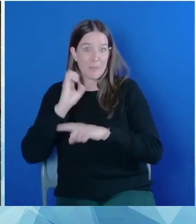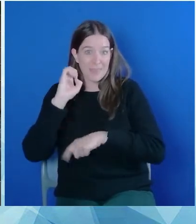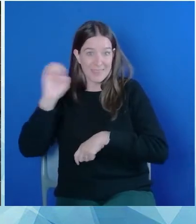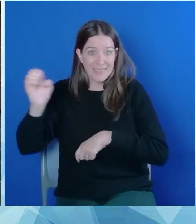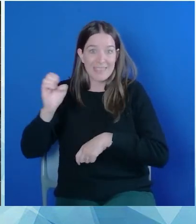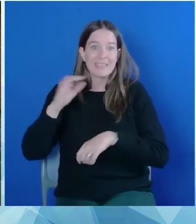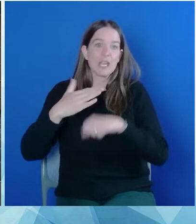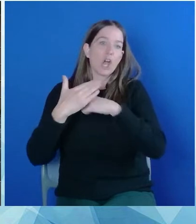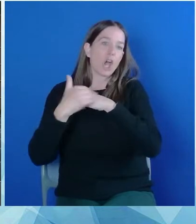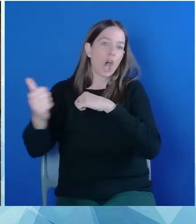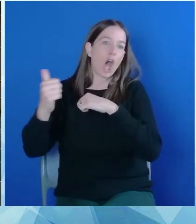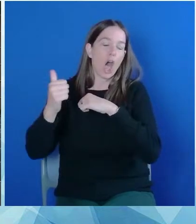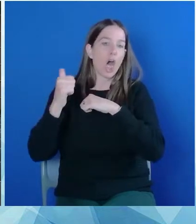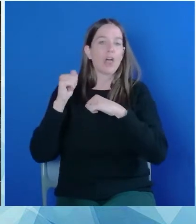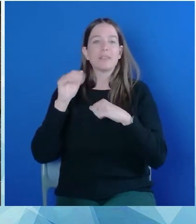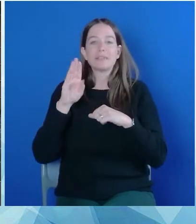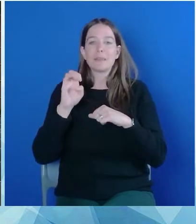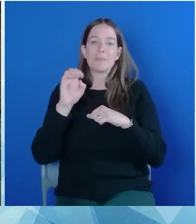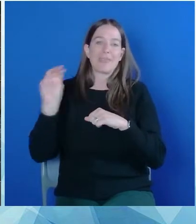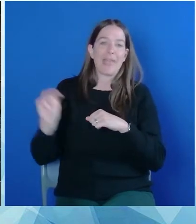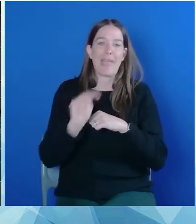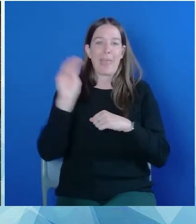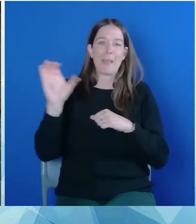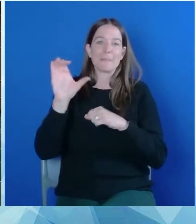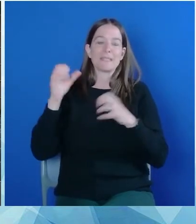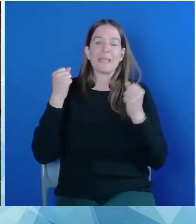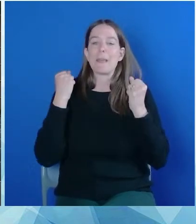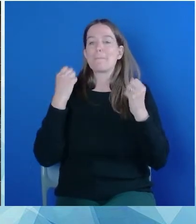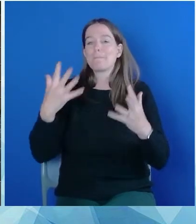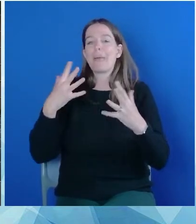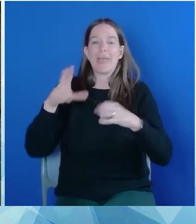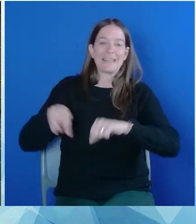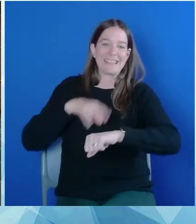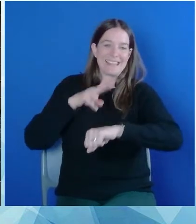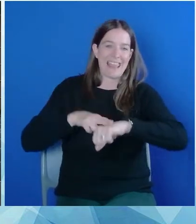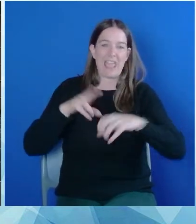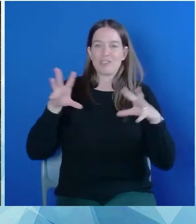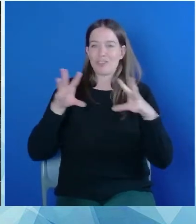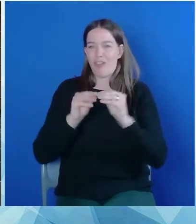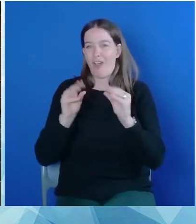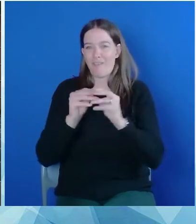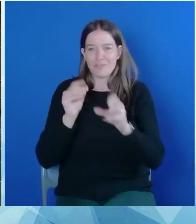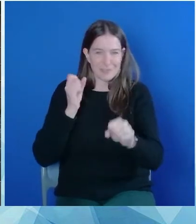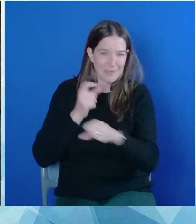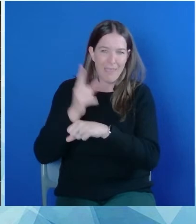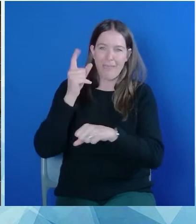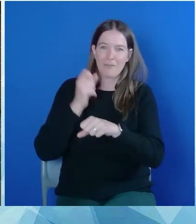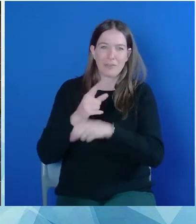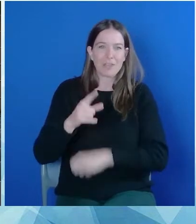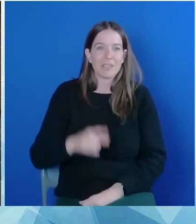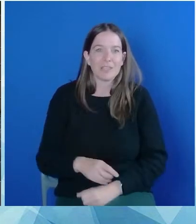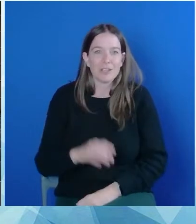has been called to be the MC at many national conferences every year.